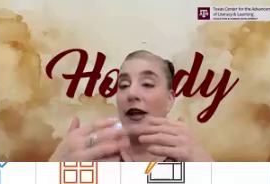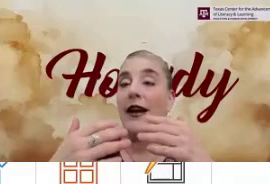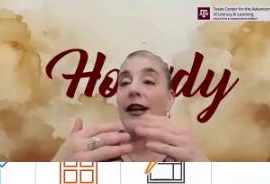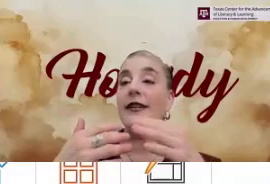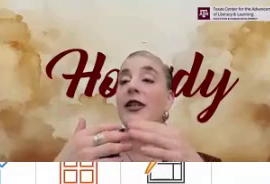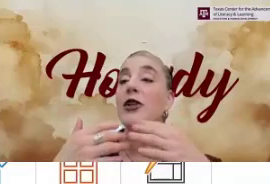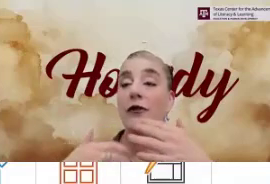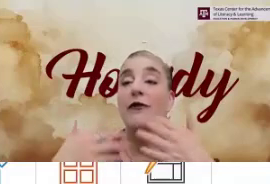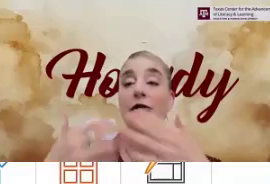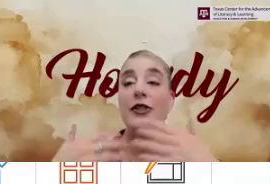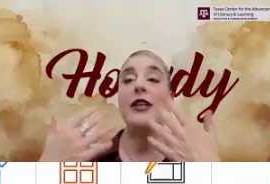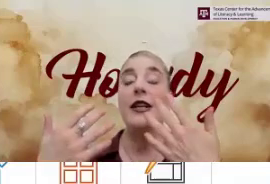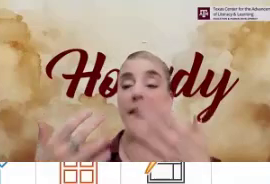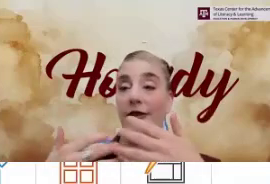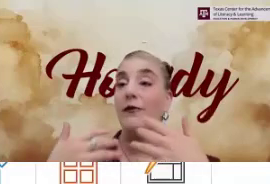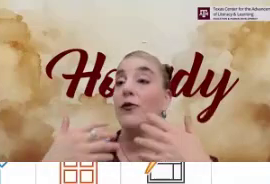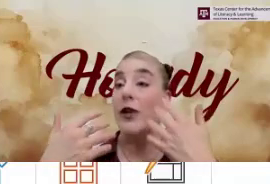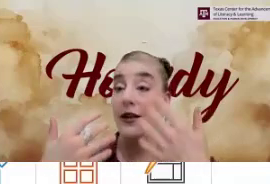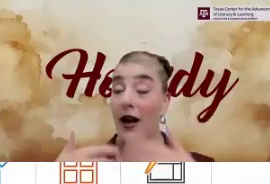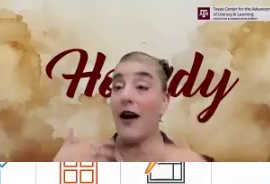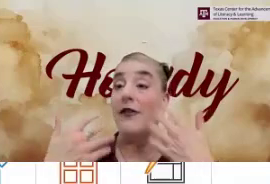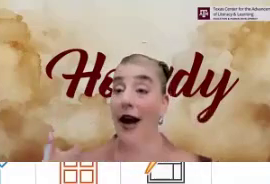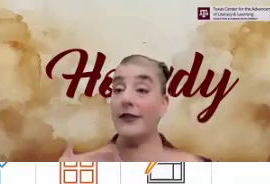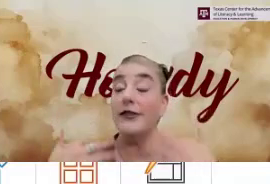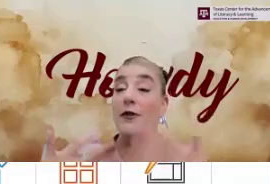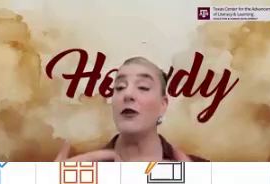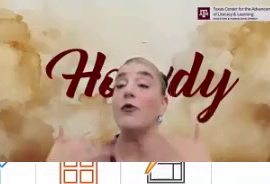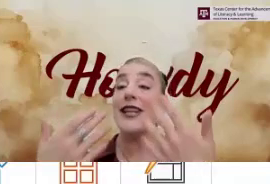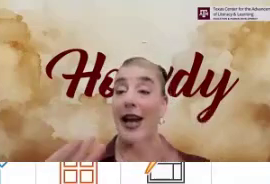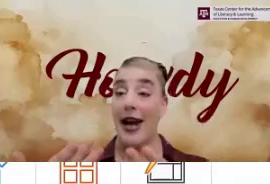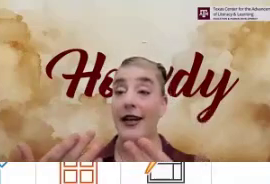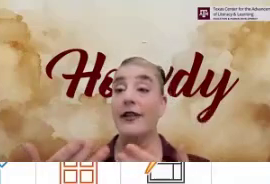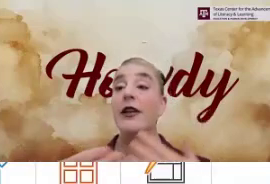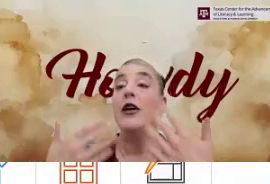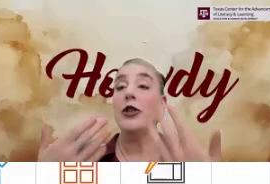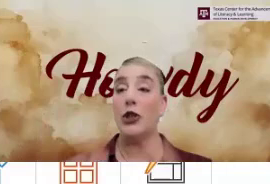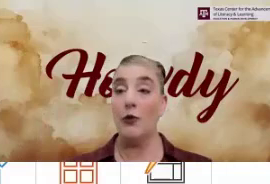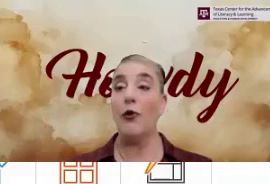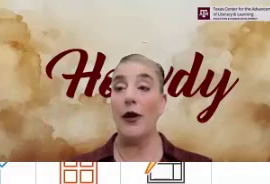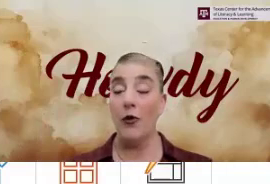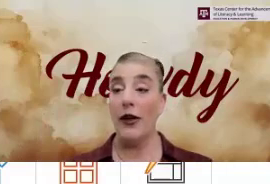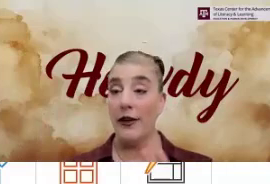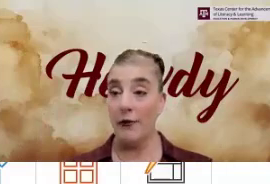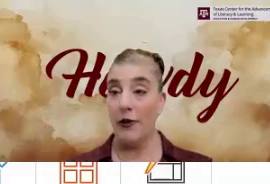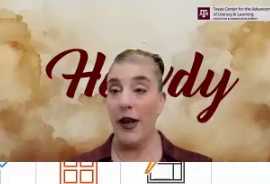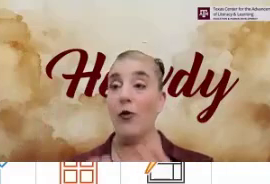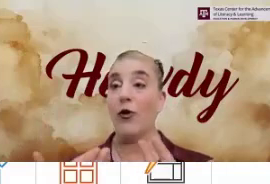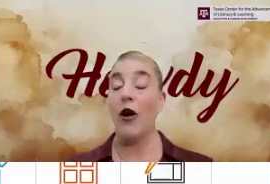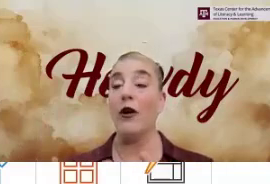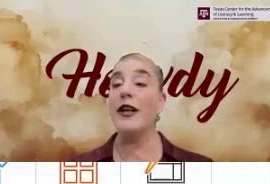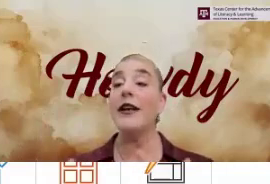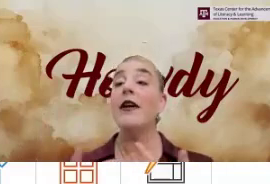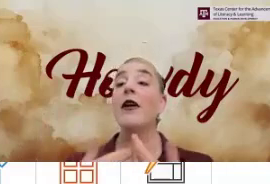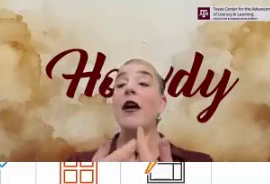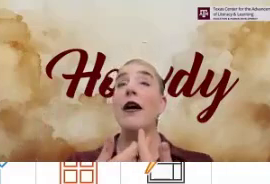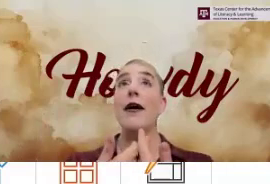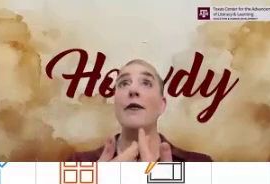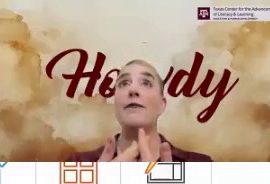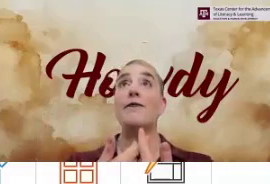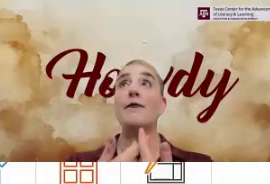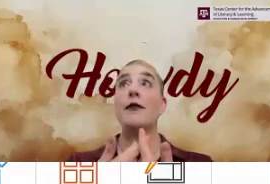more about that. In the university is what God has to be WCAG 2.1 compliant. We're